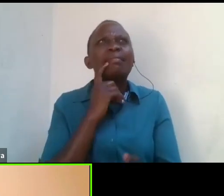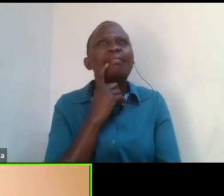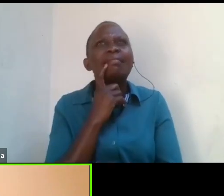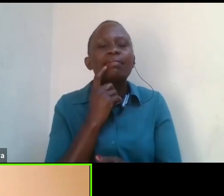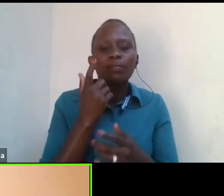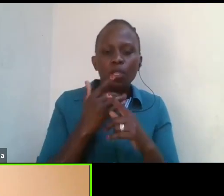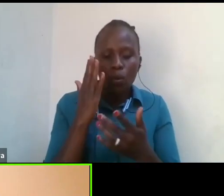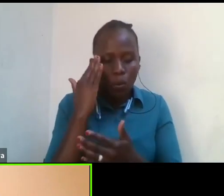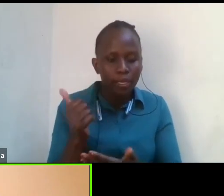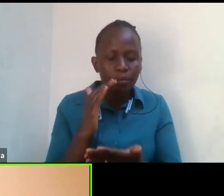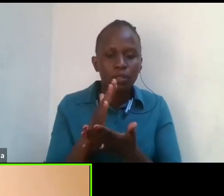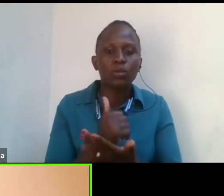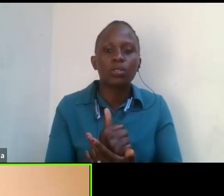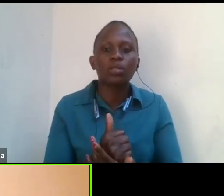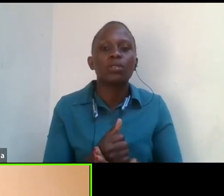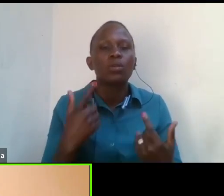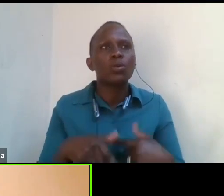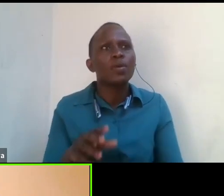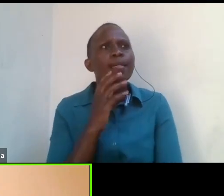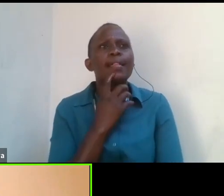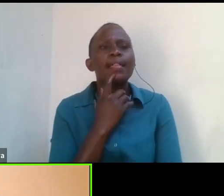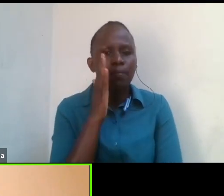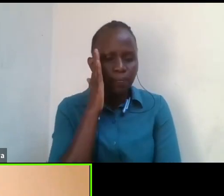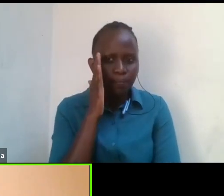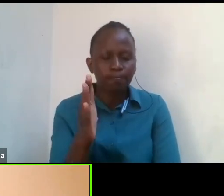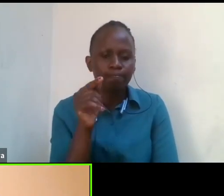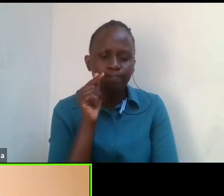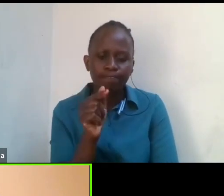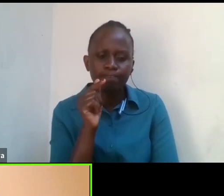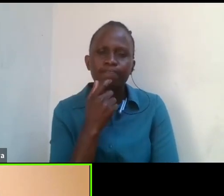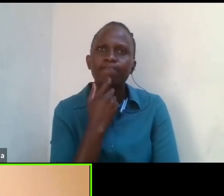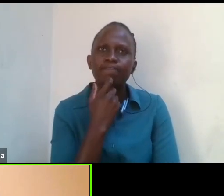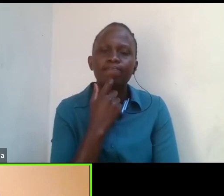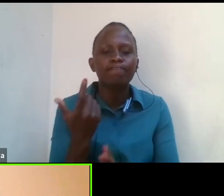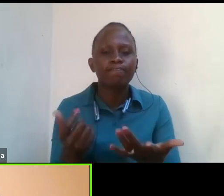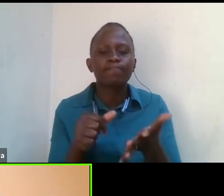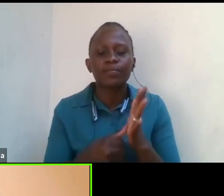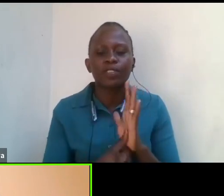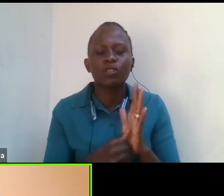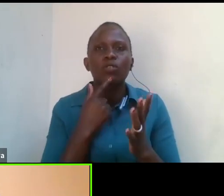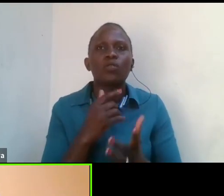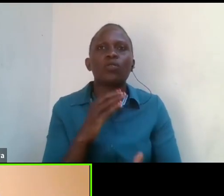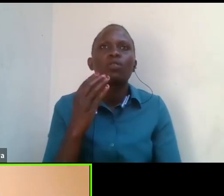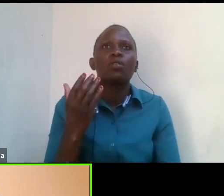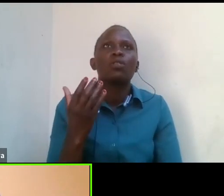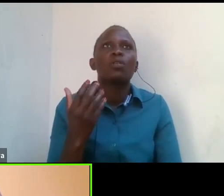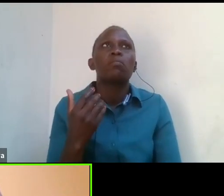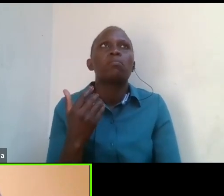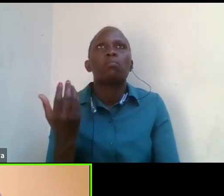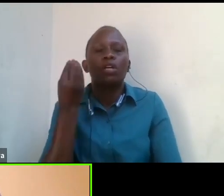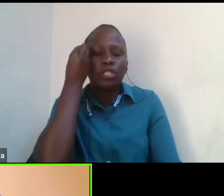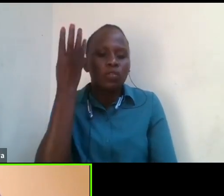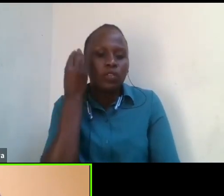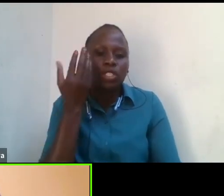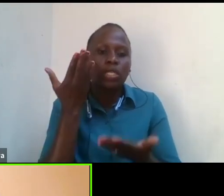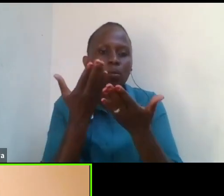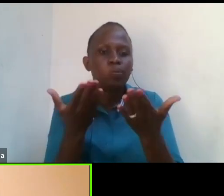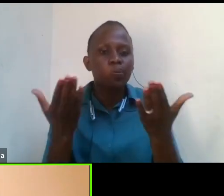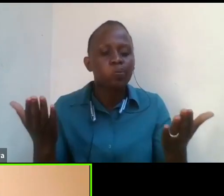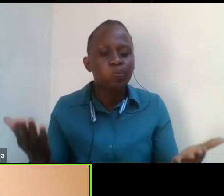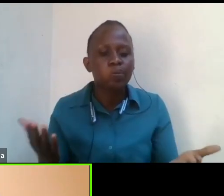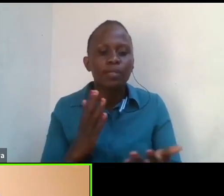because we are looking at this could be aspects of incremental innovations into existing